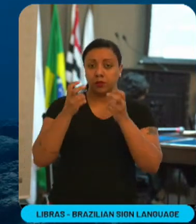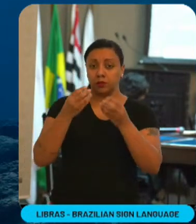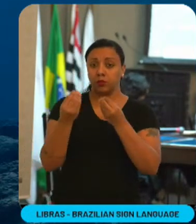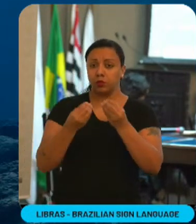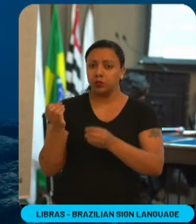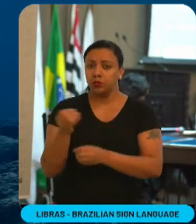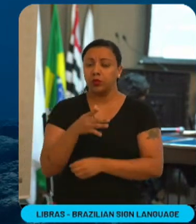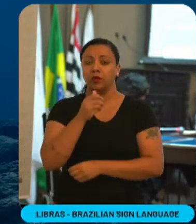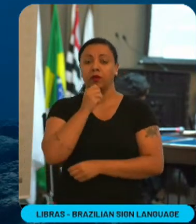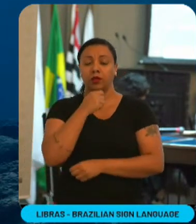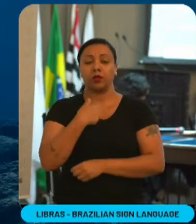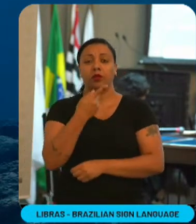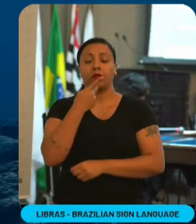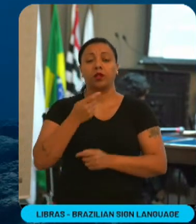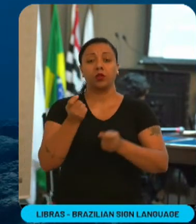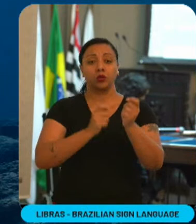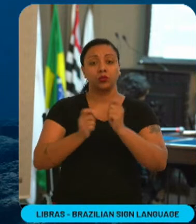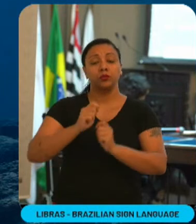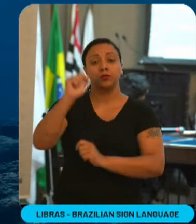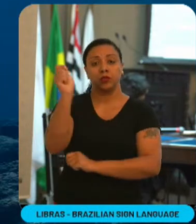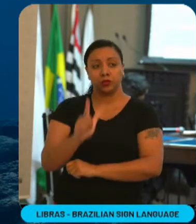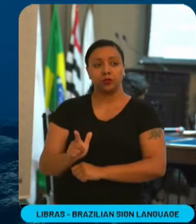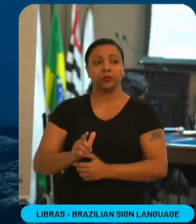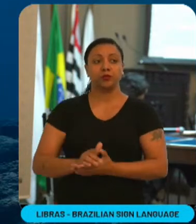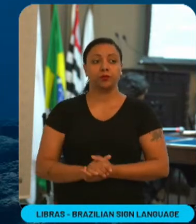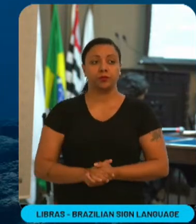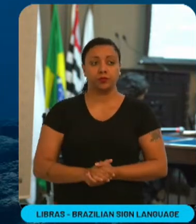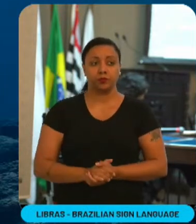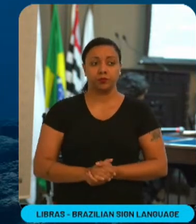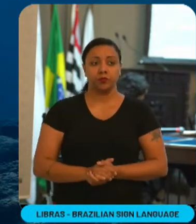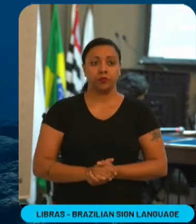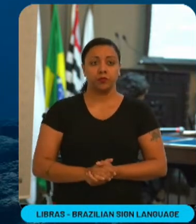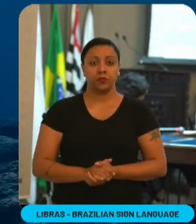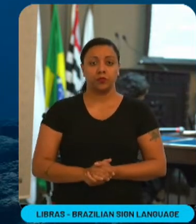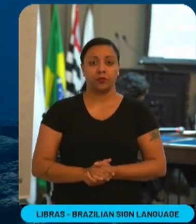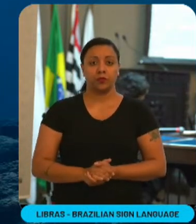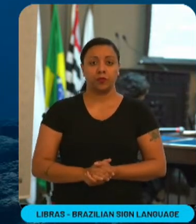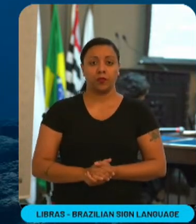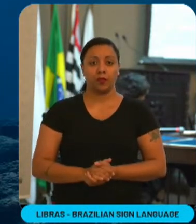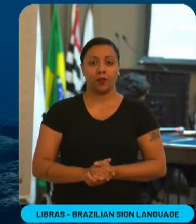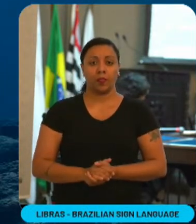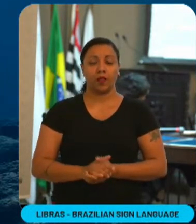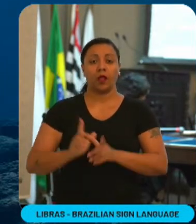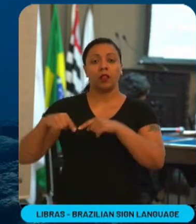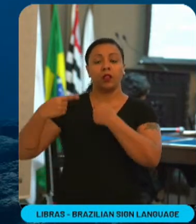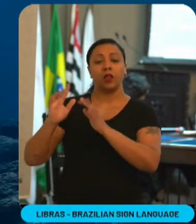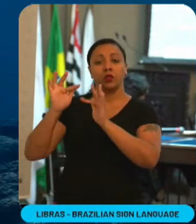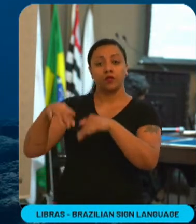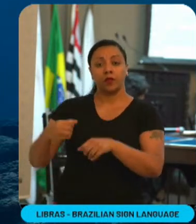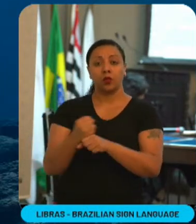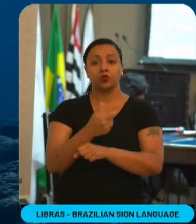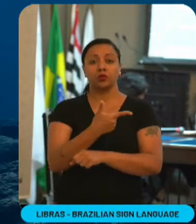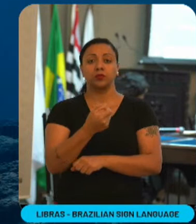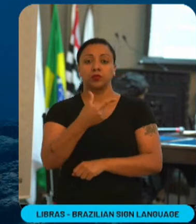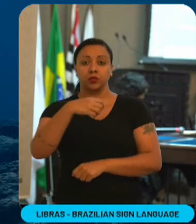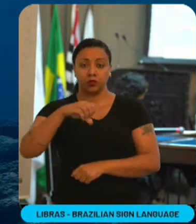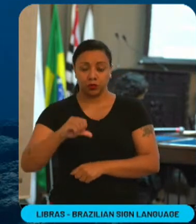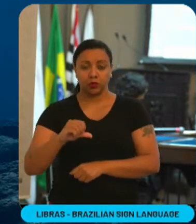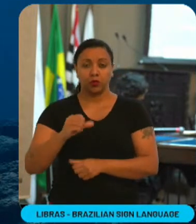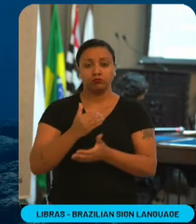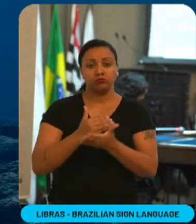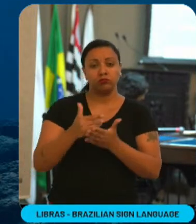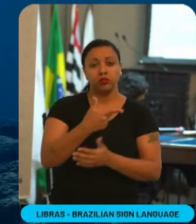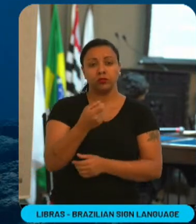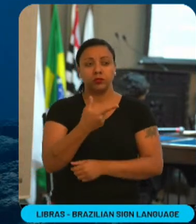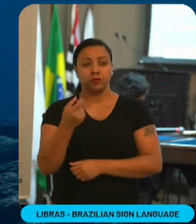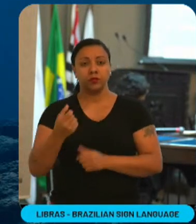pretty much involved with this agenda since 2019. Consider that I'm referring to the blue